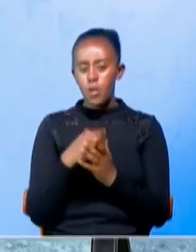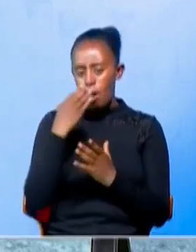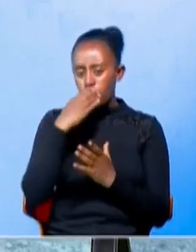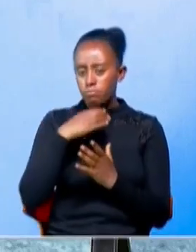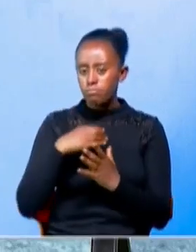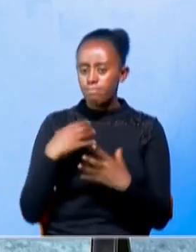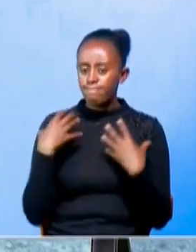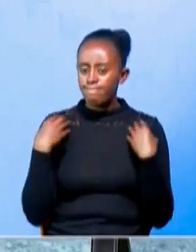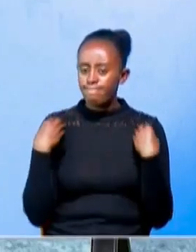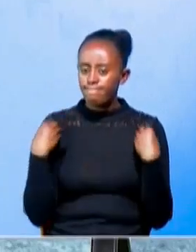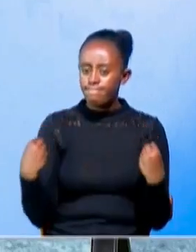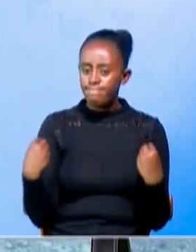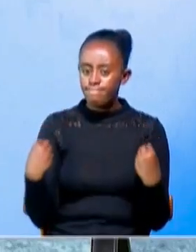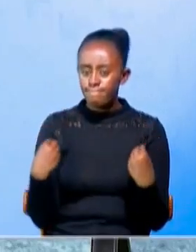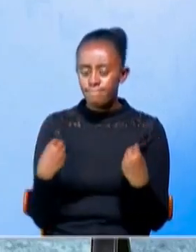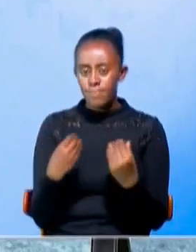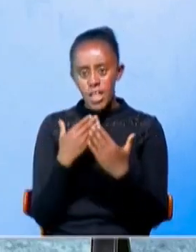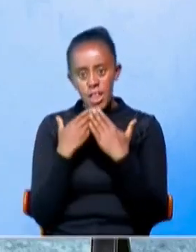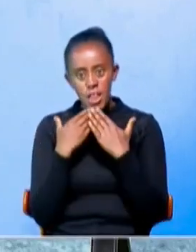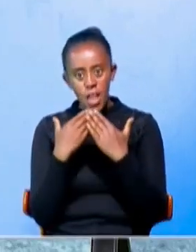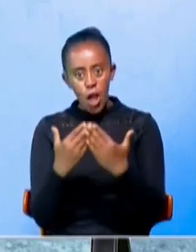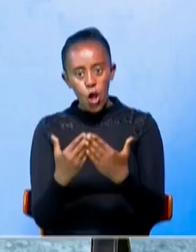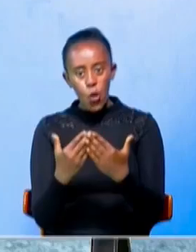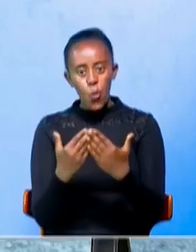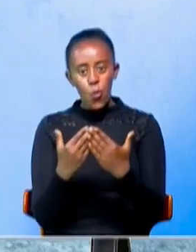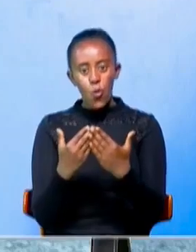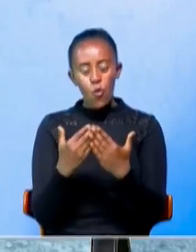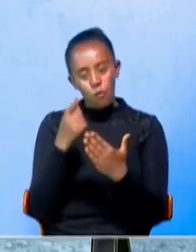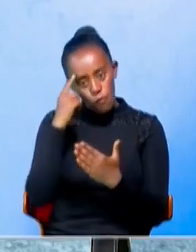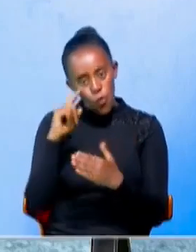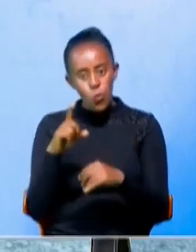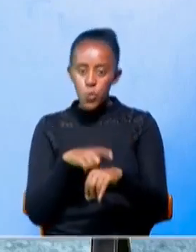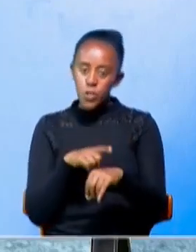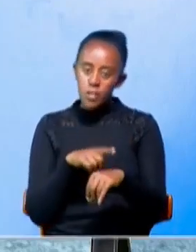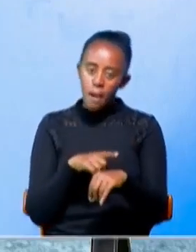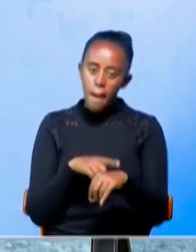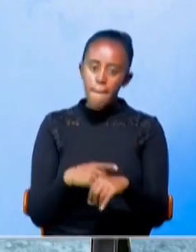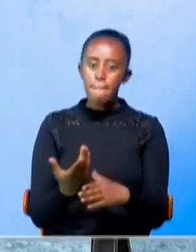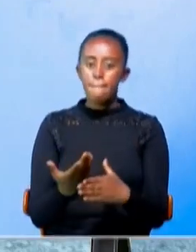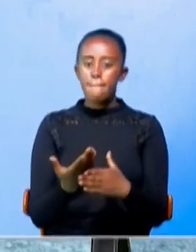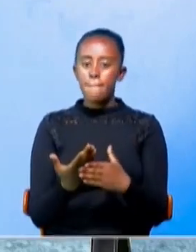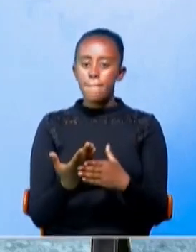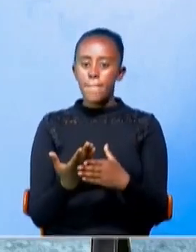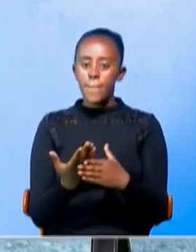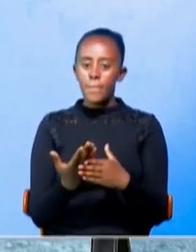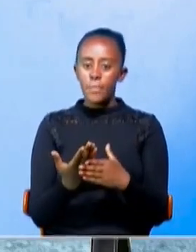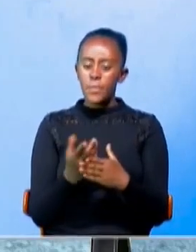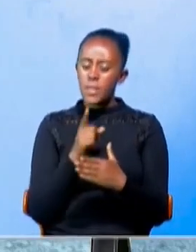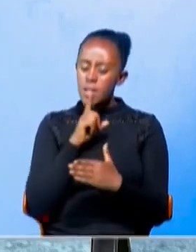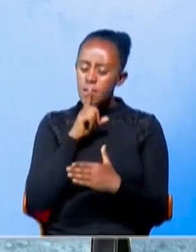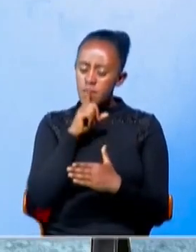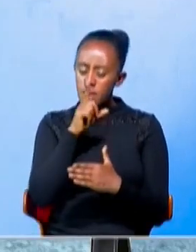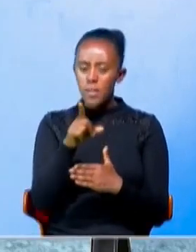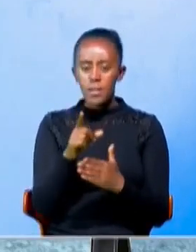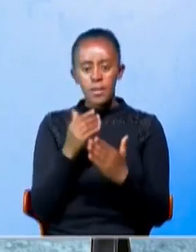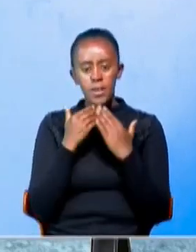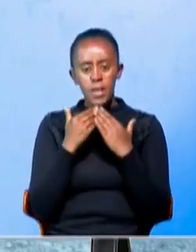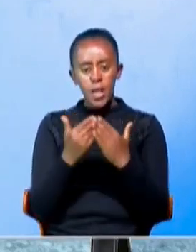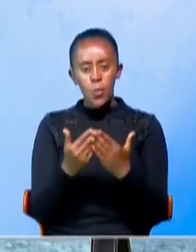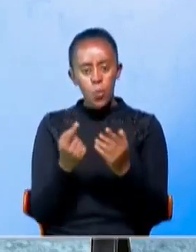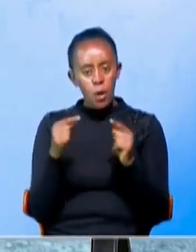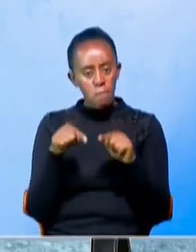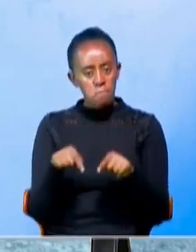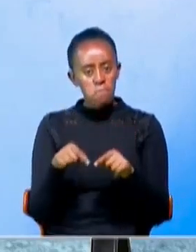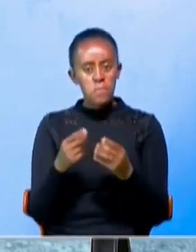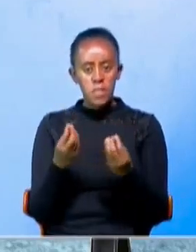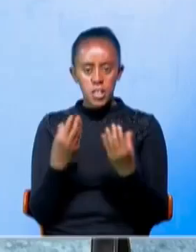greeting. Thank you so much for your time. I really thank so much coming here and